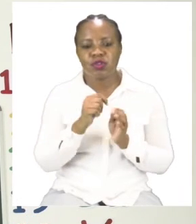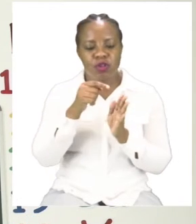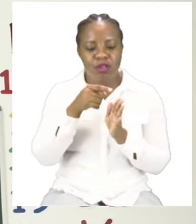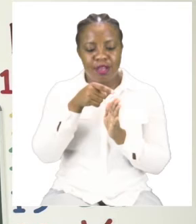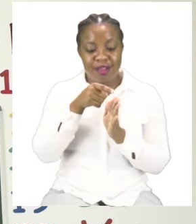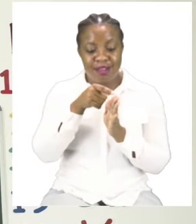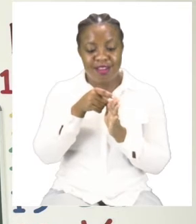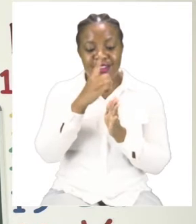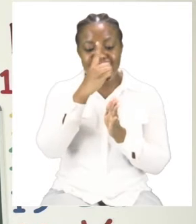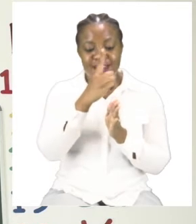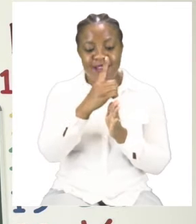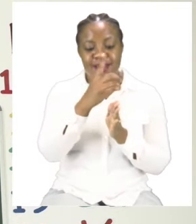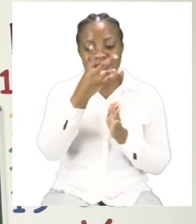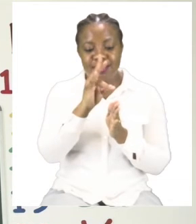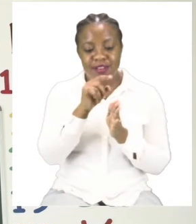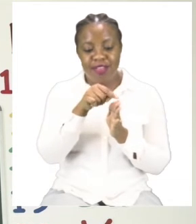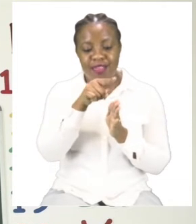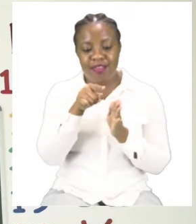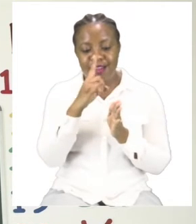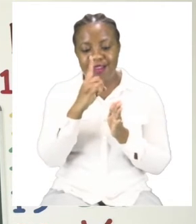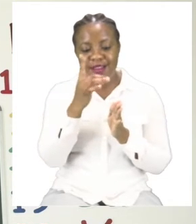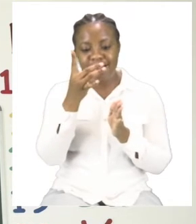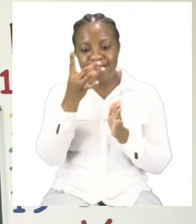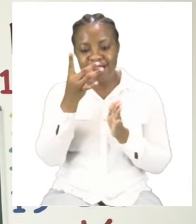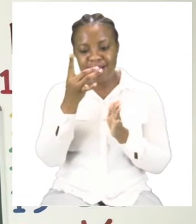19. So we are going to write 19.